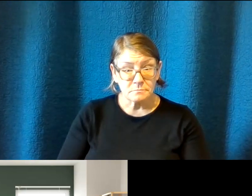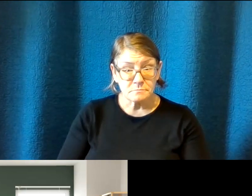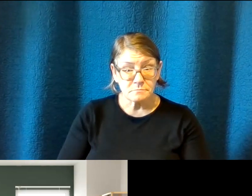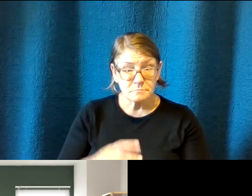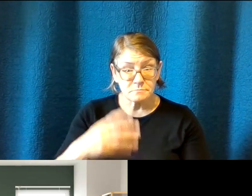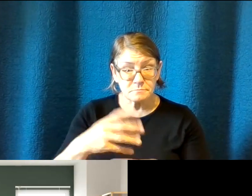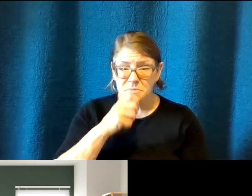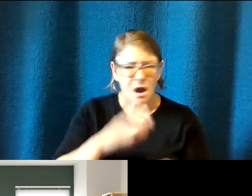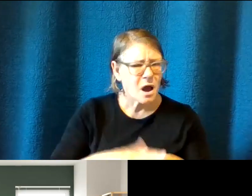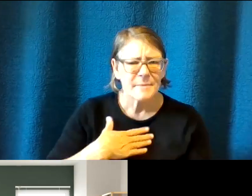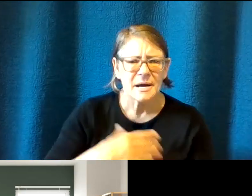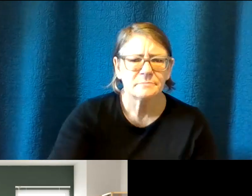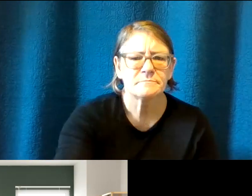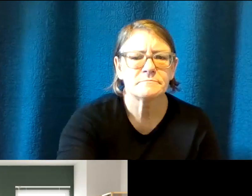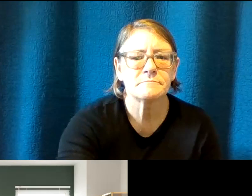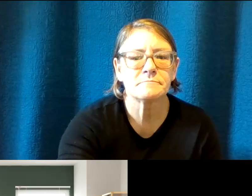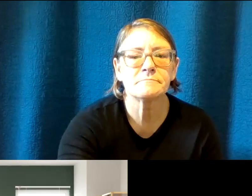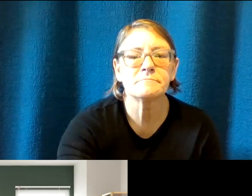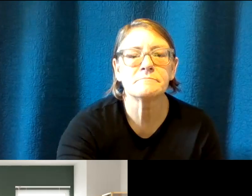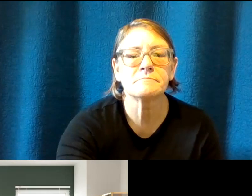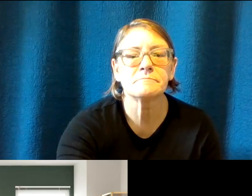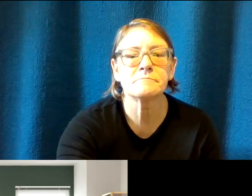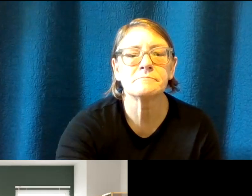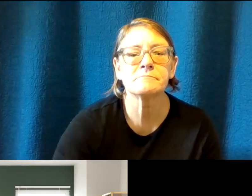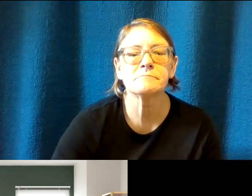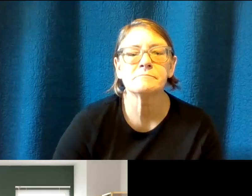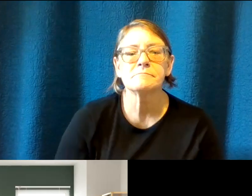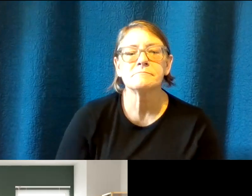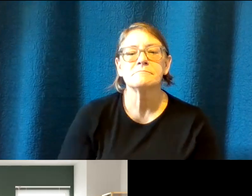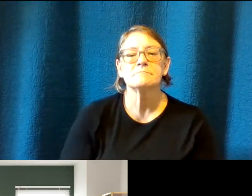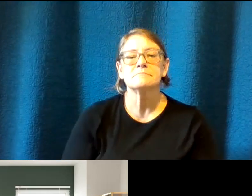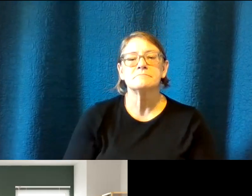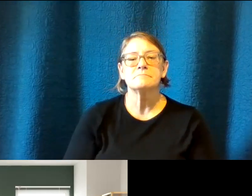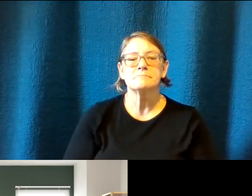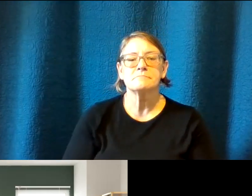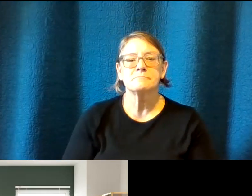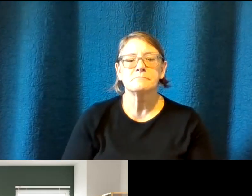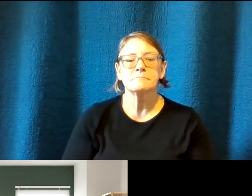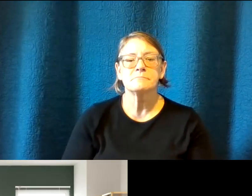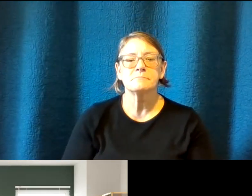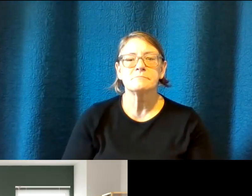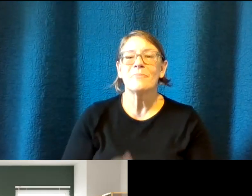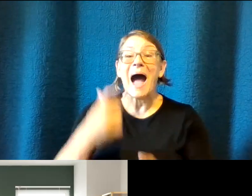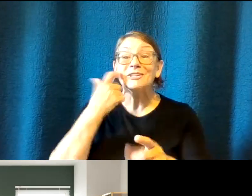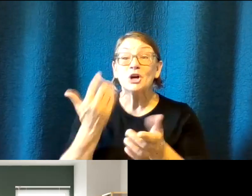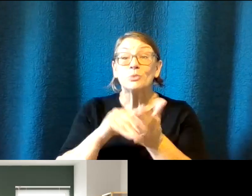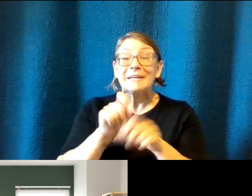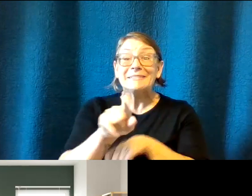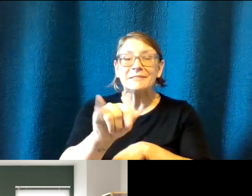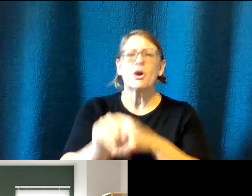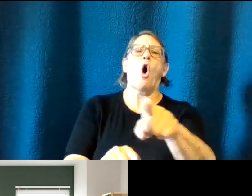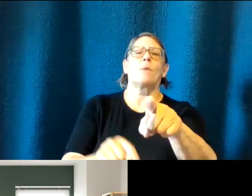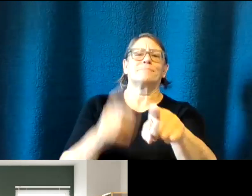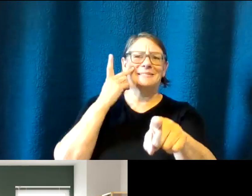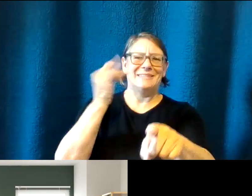Not on mine. No, let's make recopy it again. Oops, sorry. I just resent it. Oh, there it Okay, is. we sent